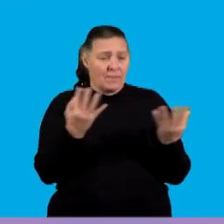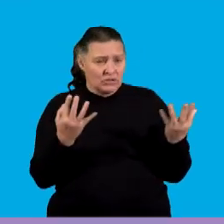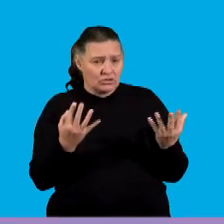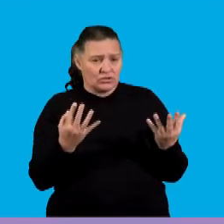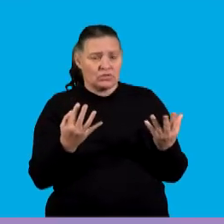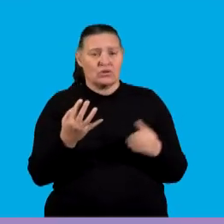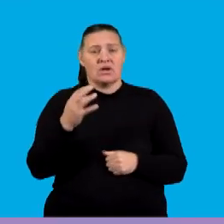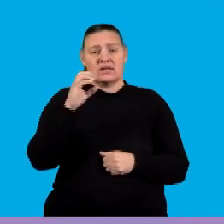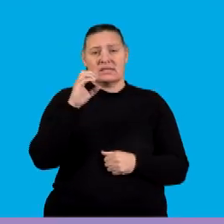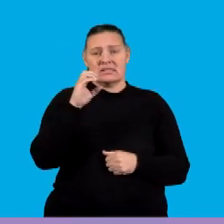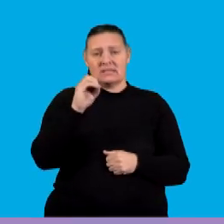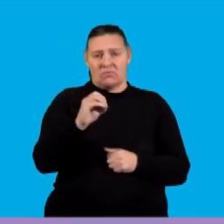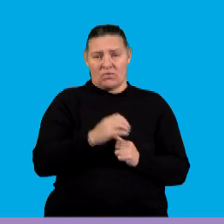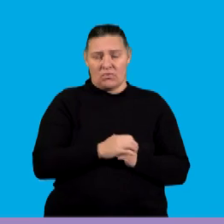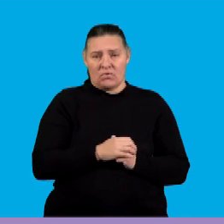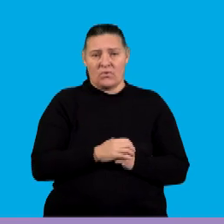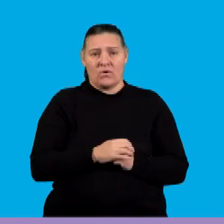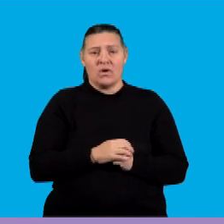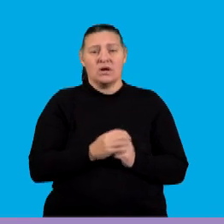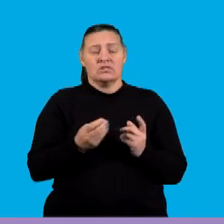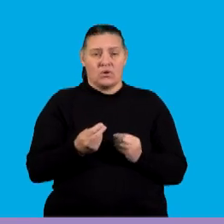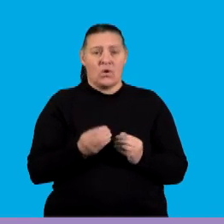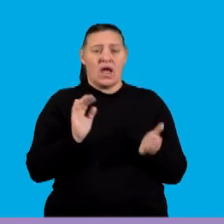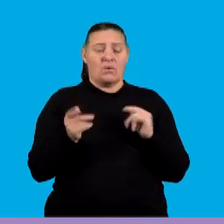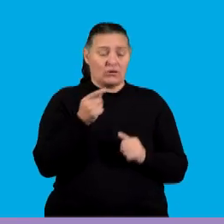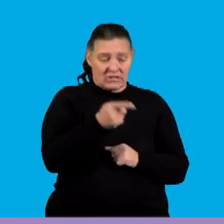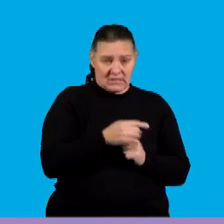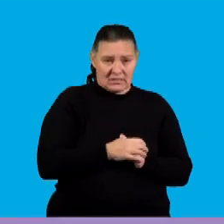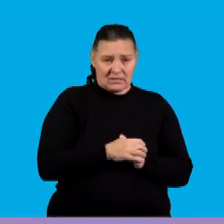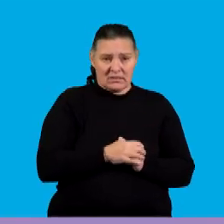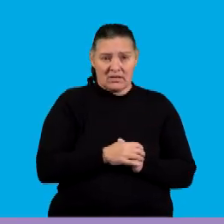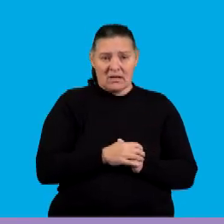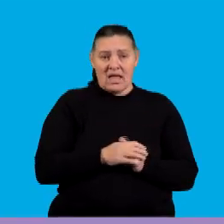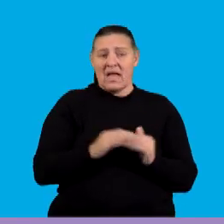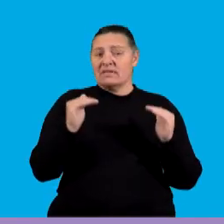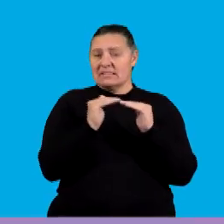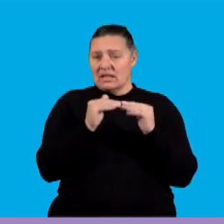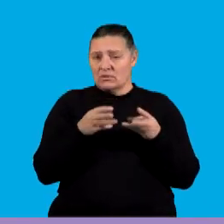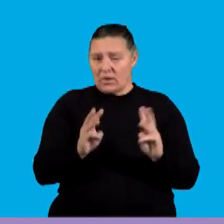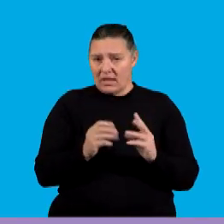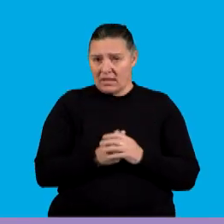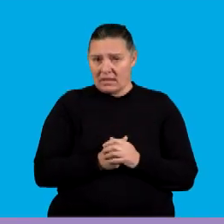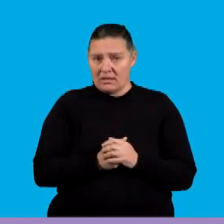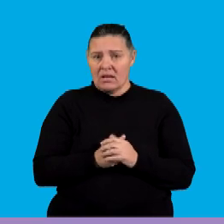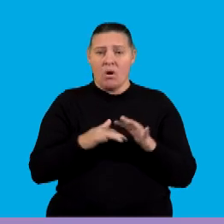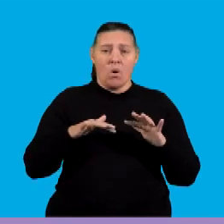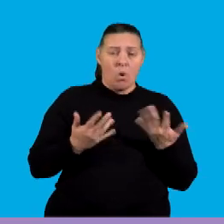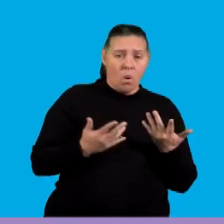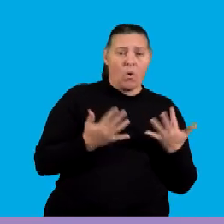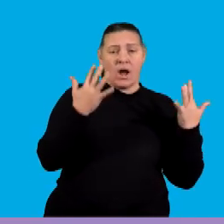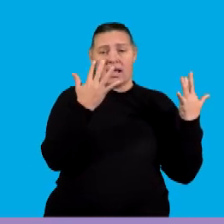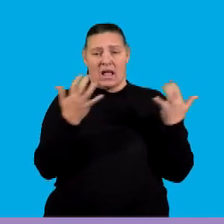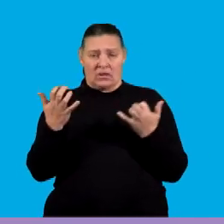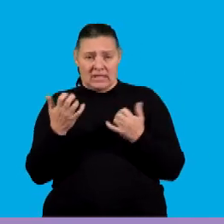equals to 0. So you can either take it from our equation if the equation is in standard form, or we